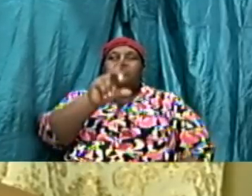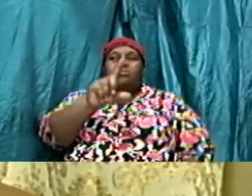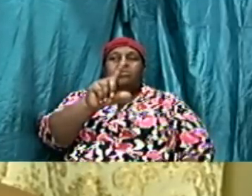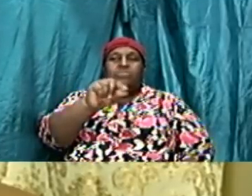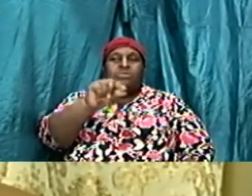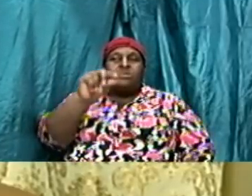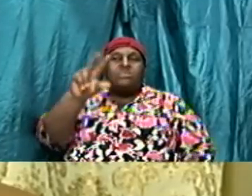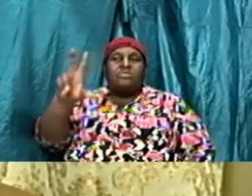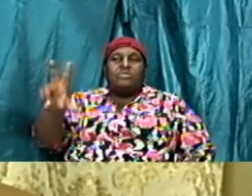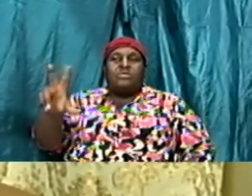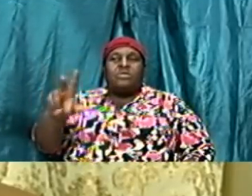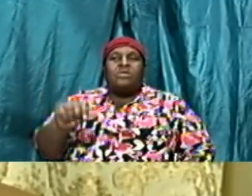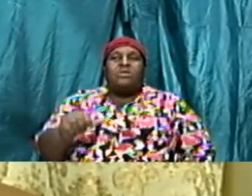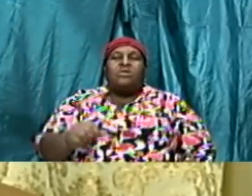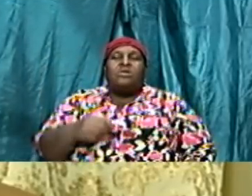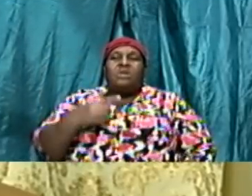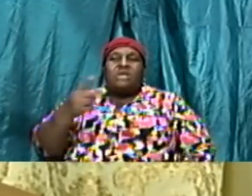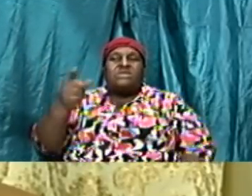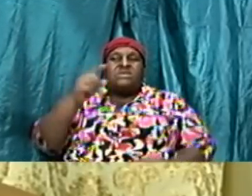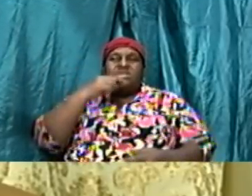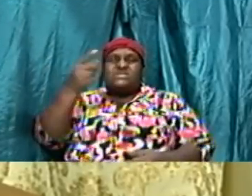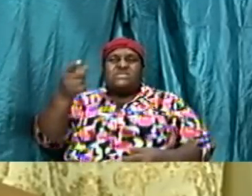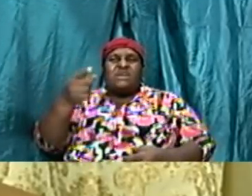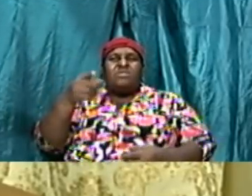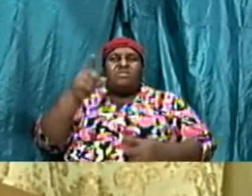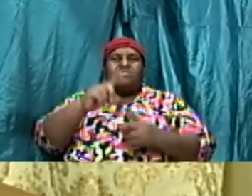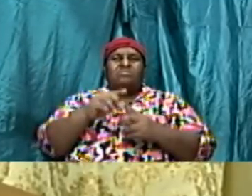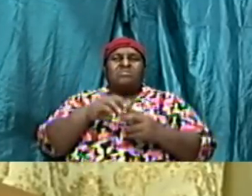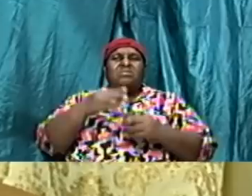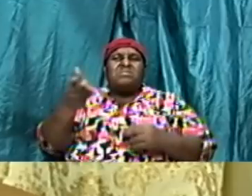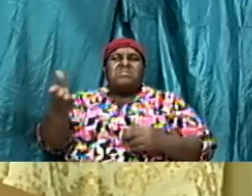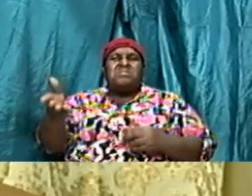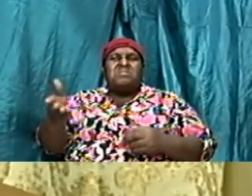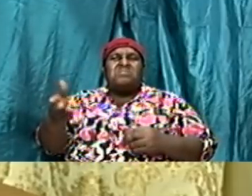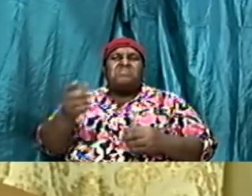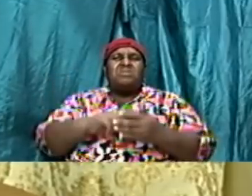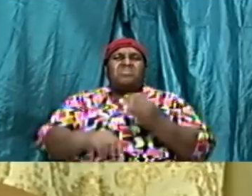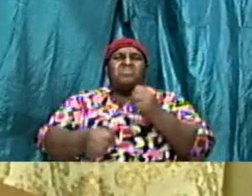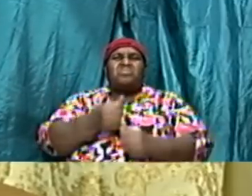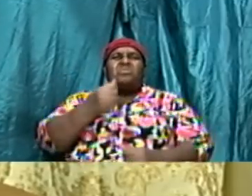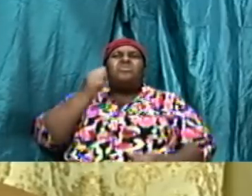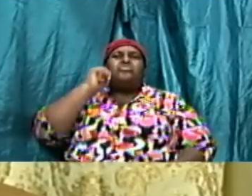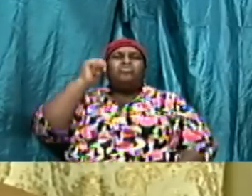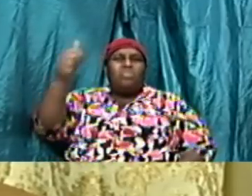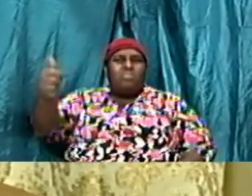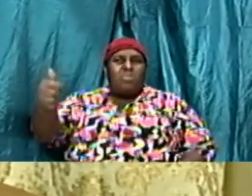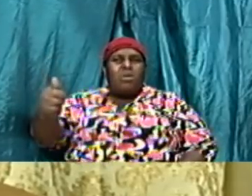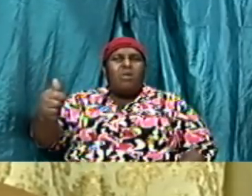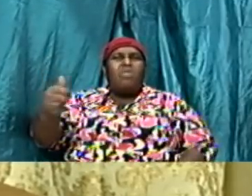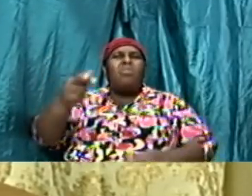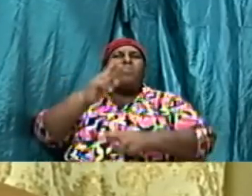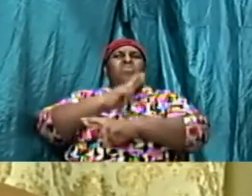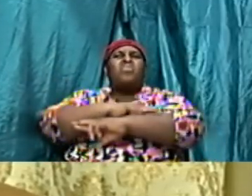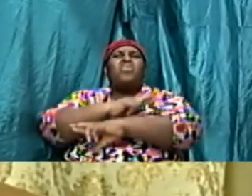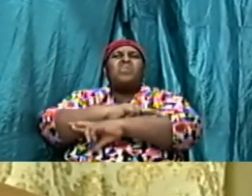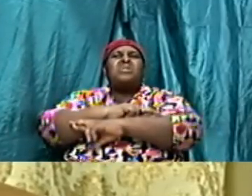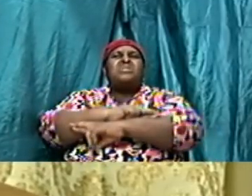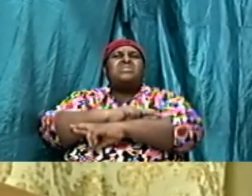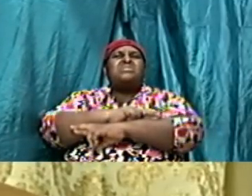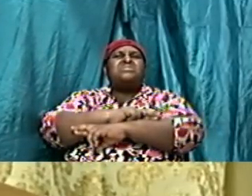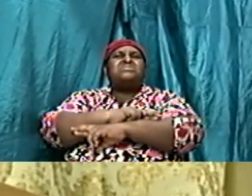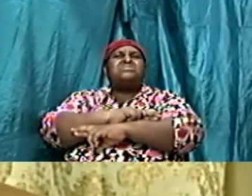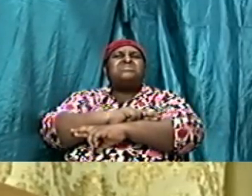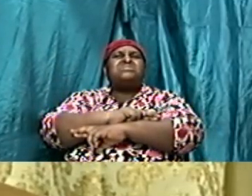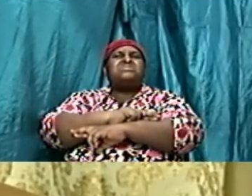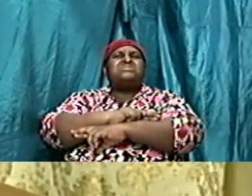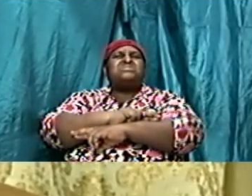them, that is that which the Lord had said, tomorrow is the rest of the holy Sabbath unto the Lord.